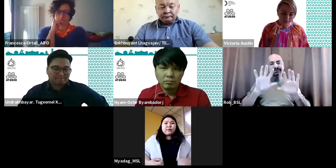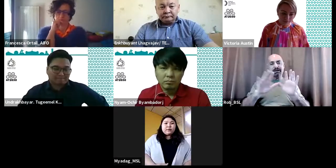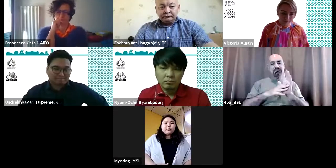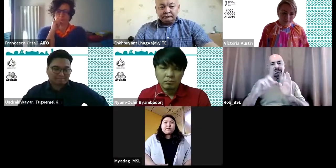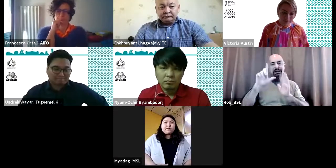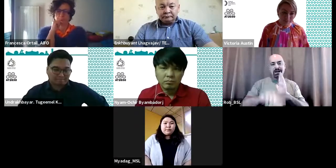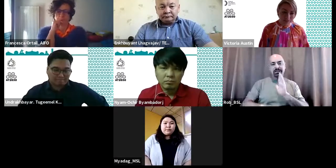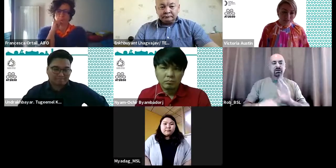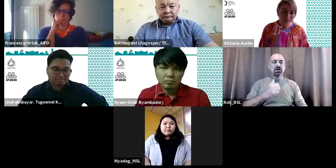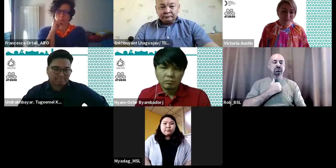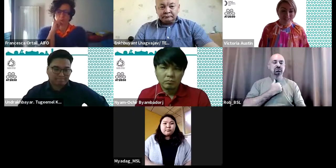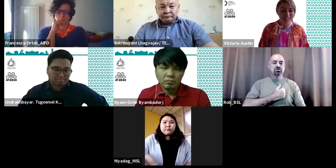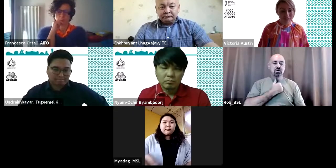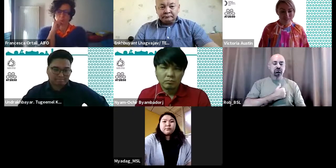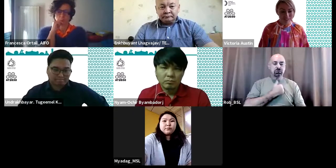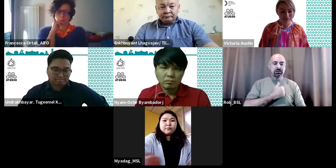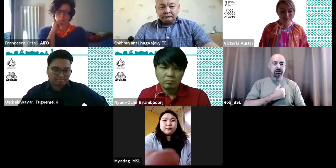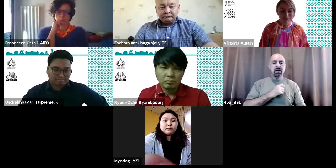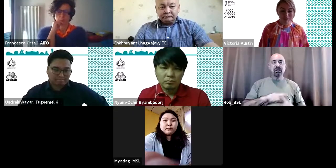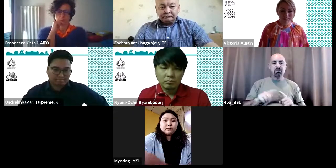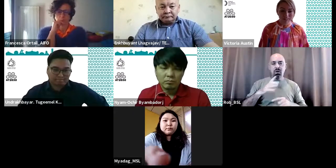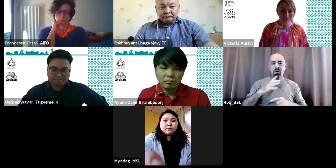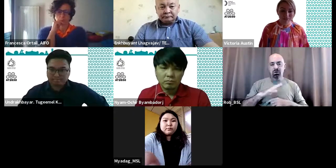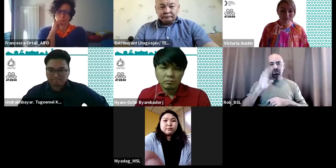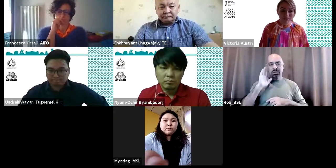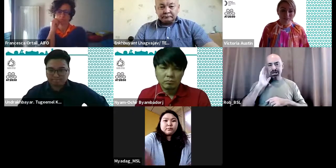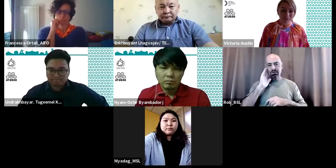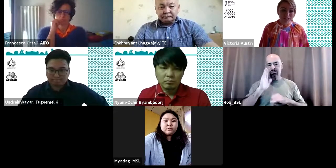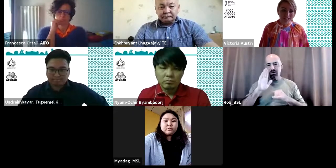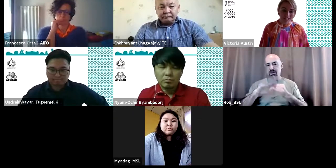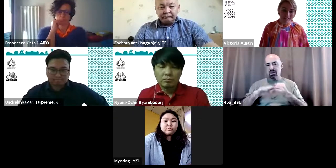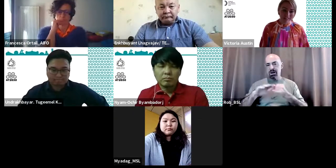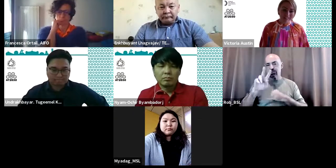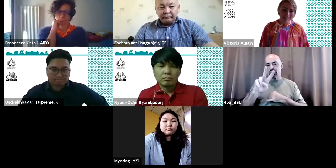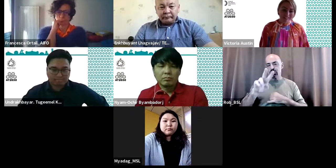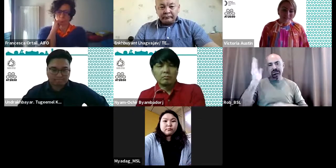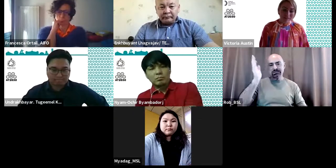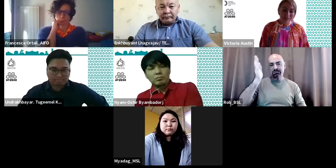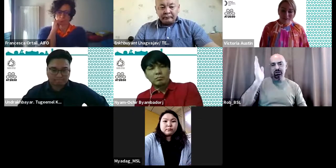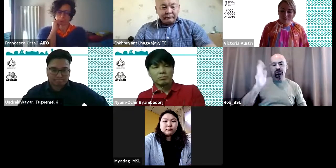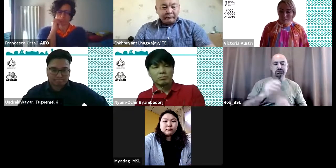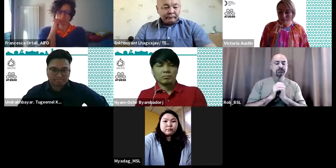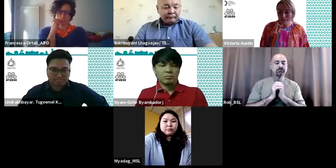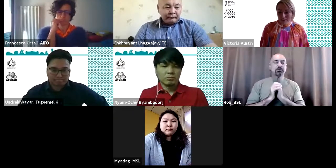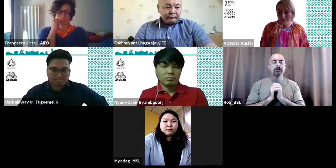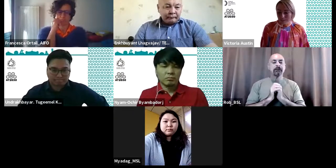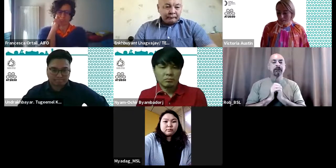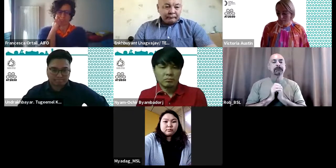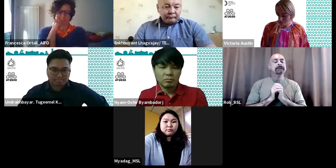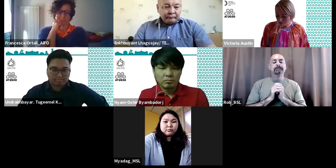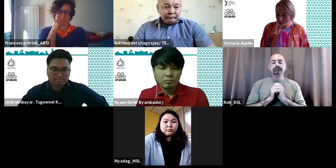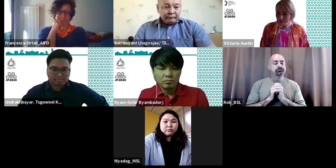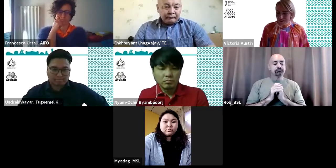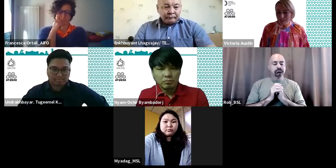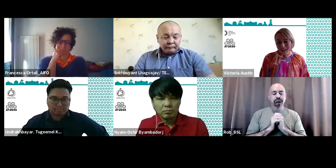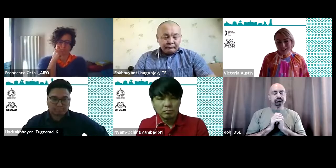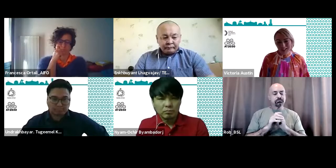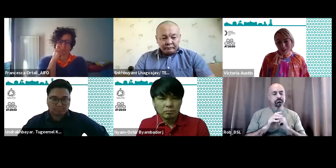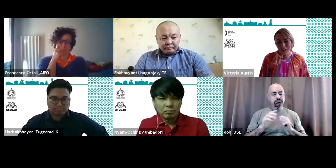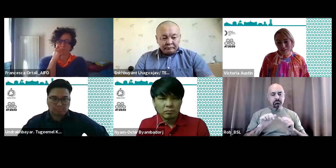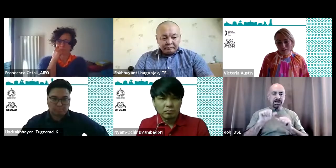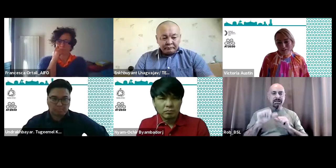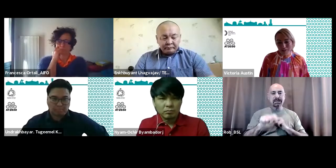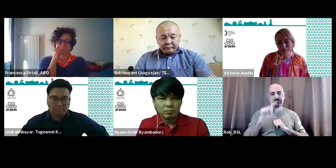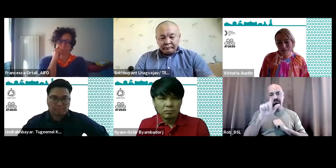to everyone for that, but we just want to hear from our final two speakers who have got so much to add. Without further ado, then I shall